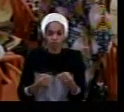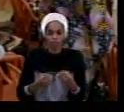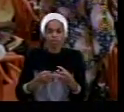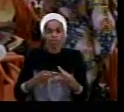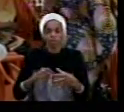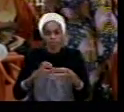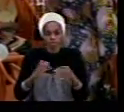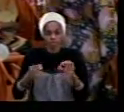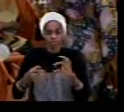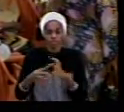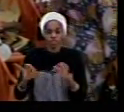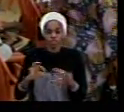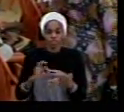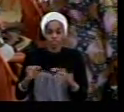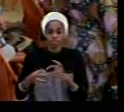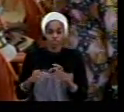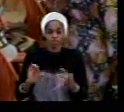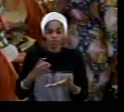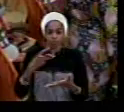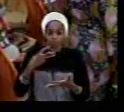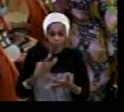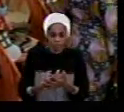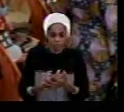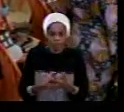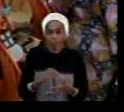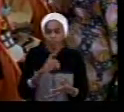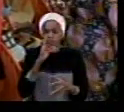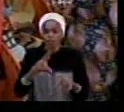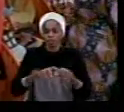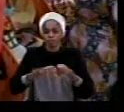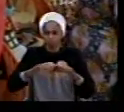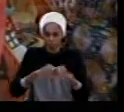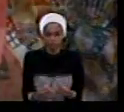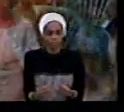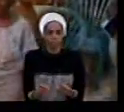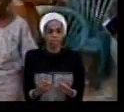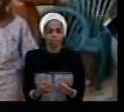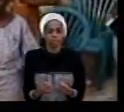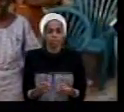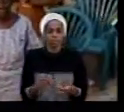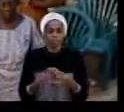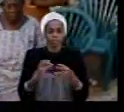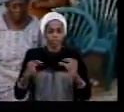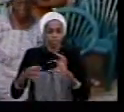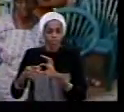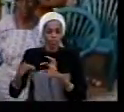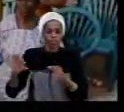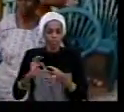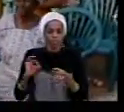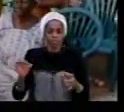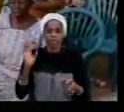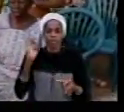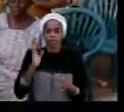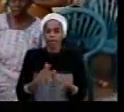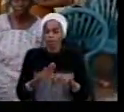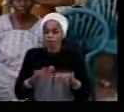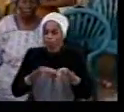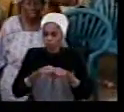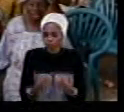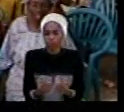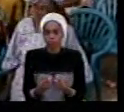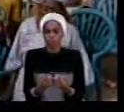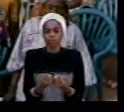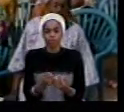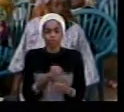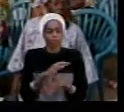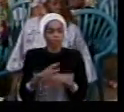broken. Chains shall be broken. Chains shall be broken. Snares shall be broken. All